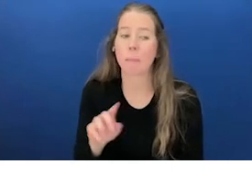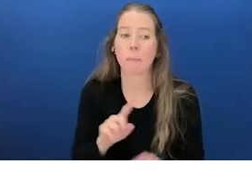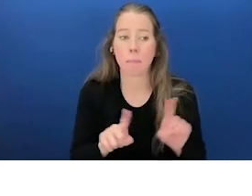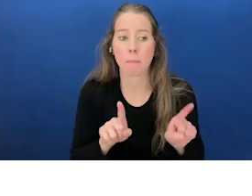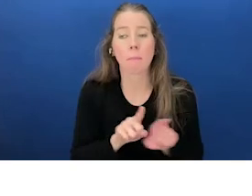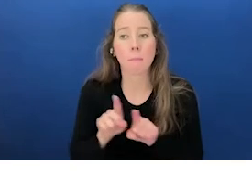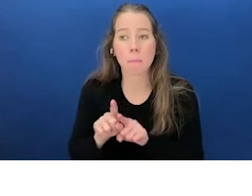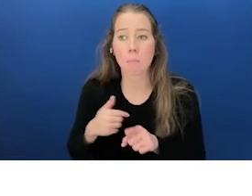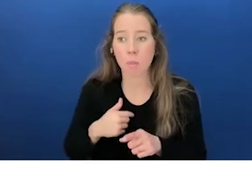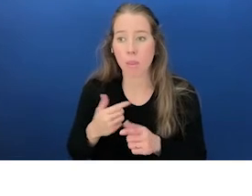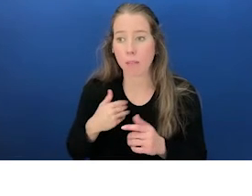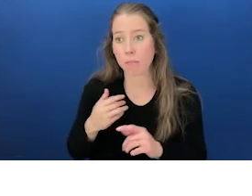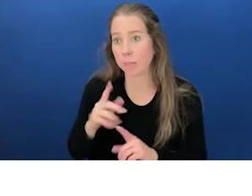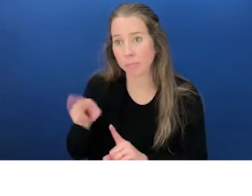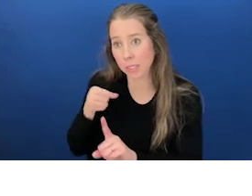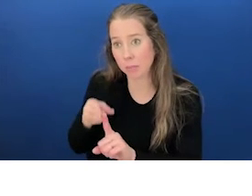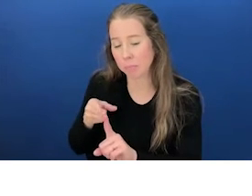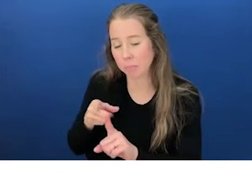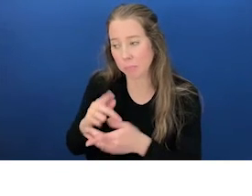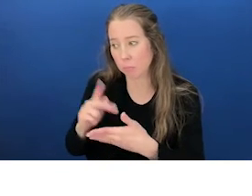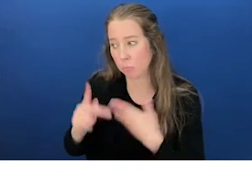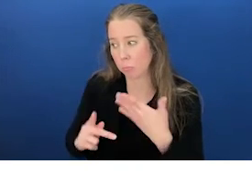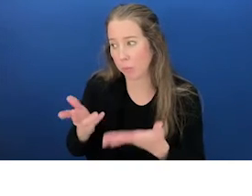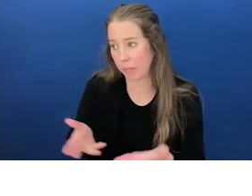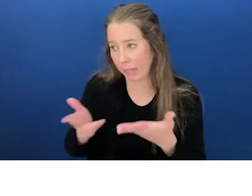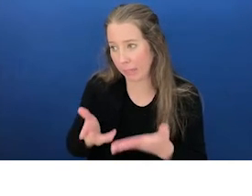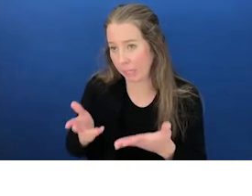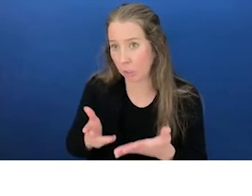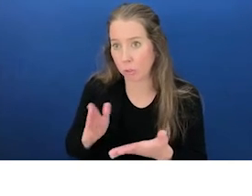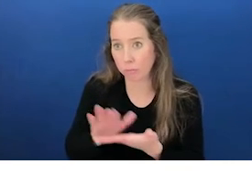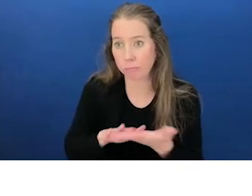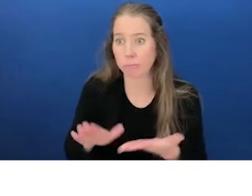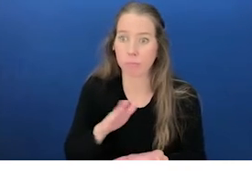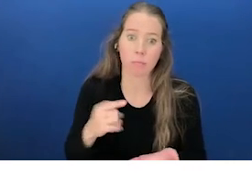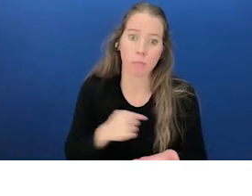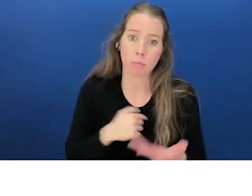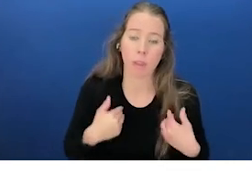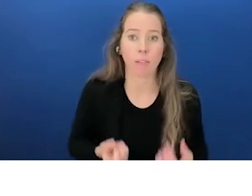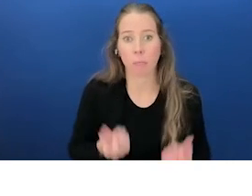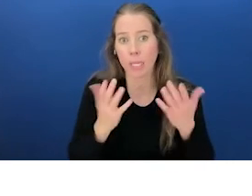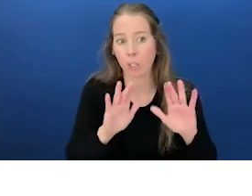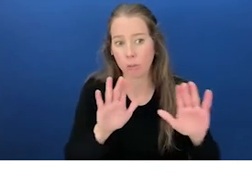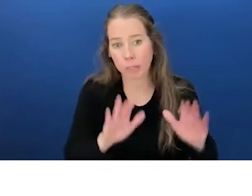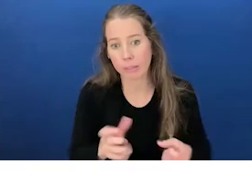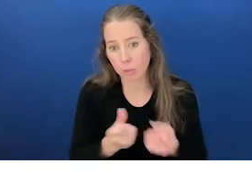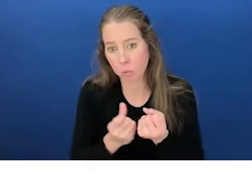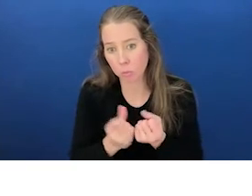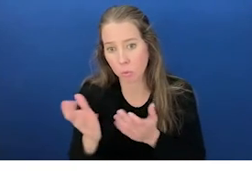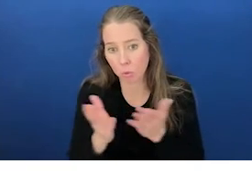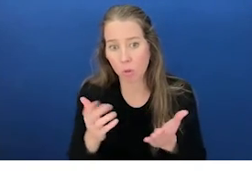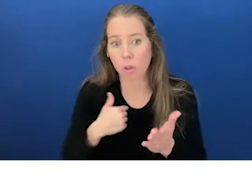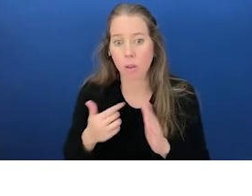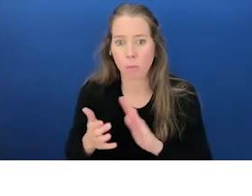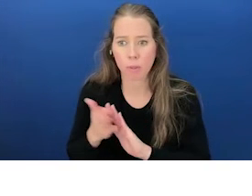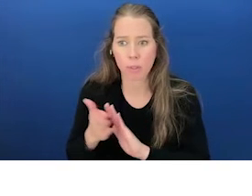a special program here on campus. We have a lot of great support services and programs here, and I run the UCA